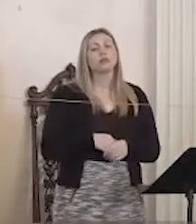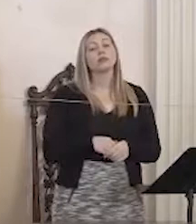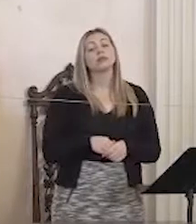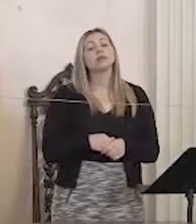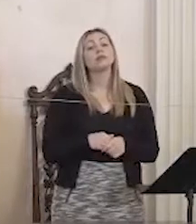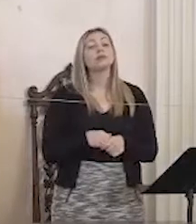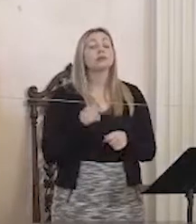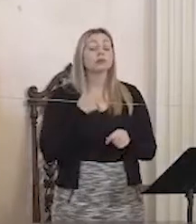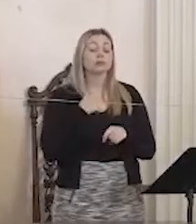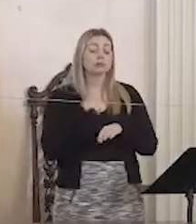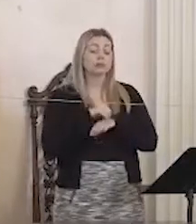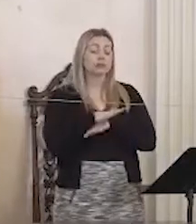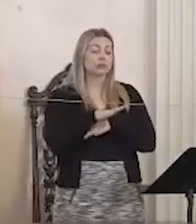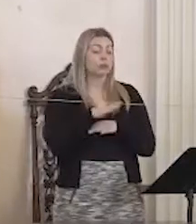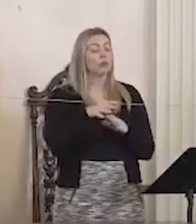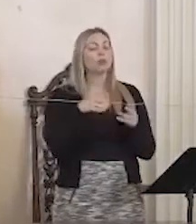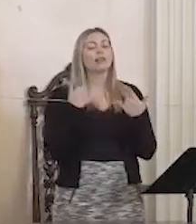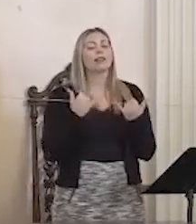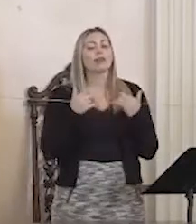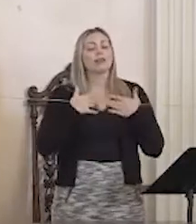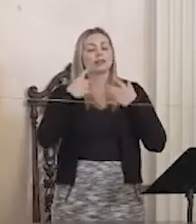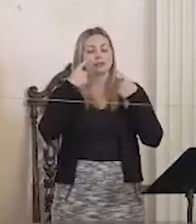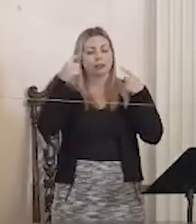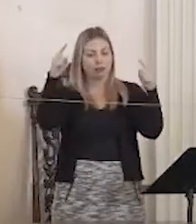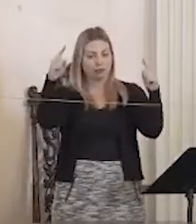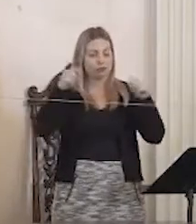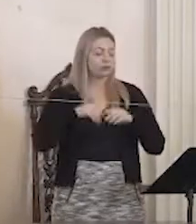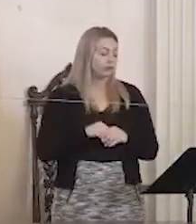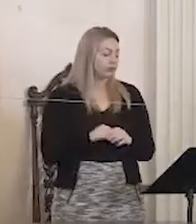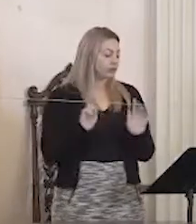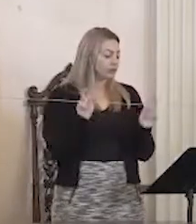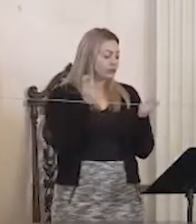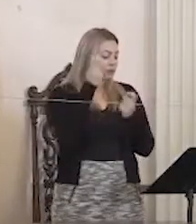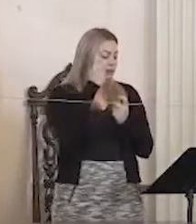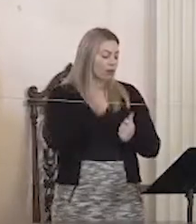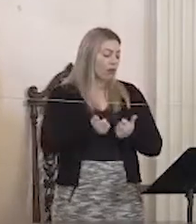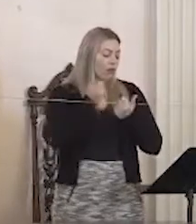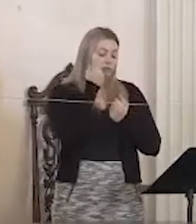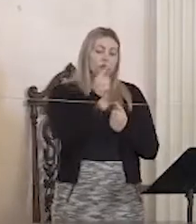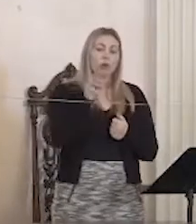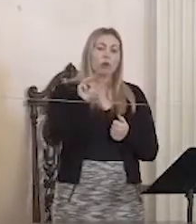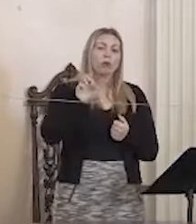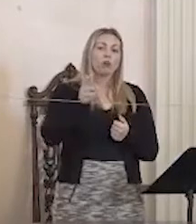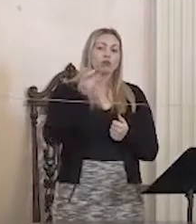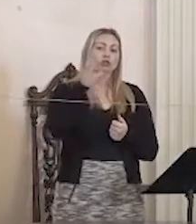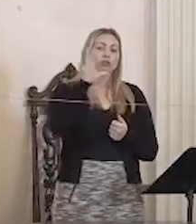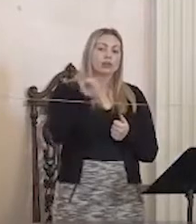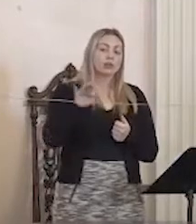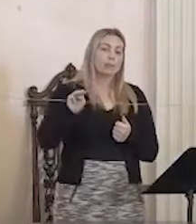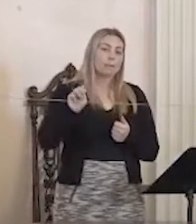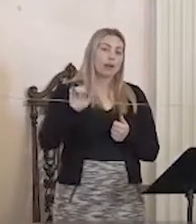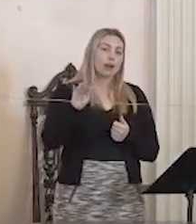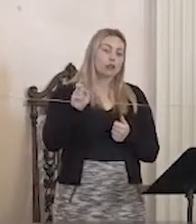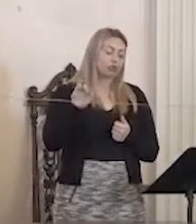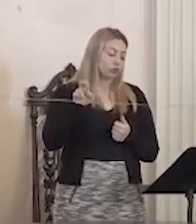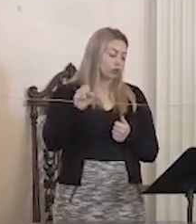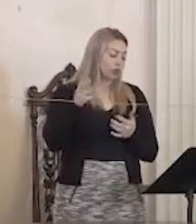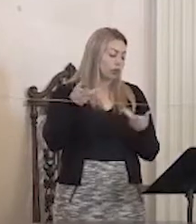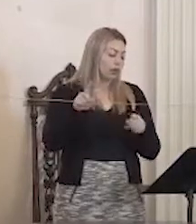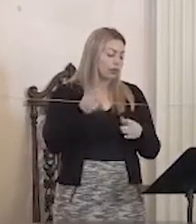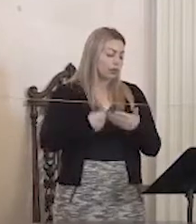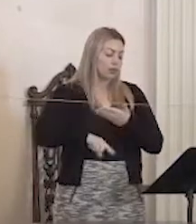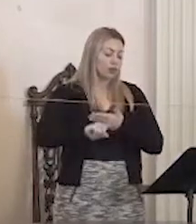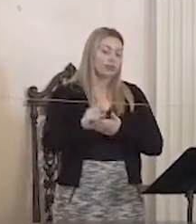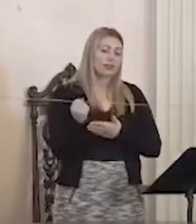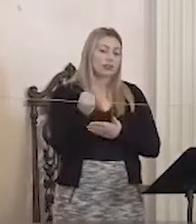And a word of announcement in this section, the Celebration of Life for Marjorie Myers will be held next